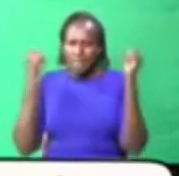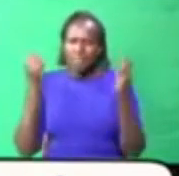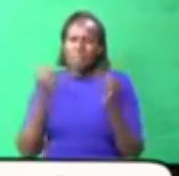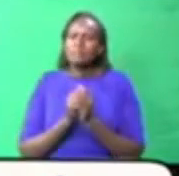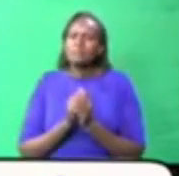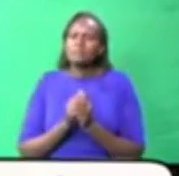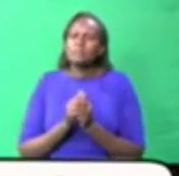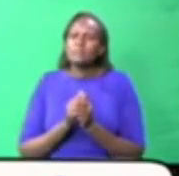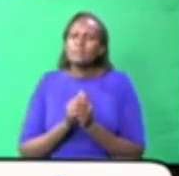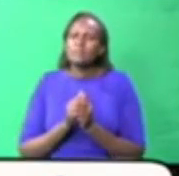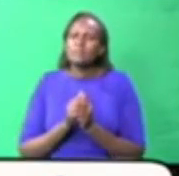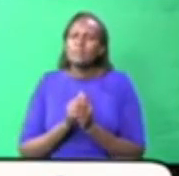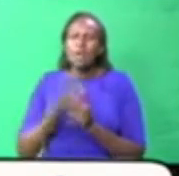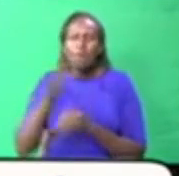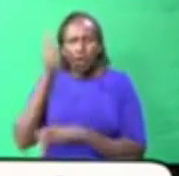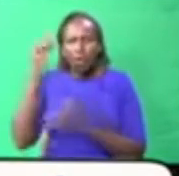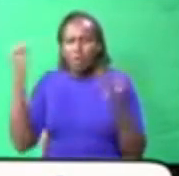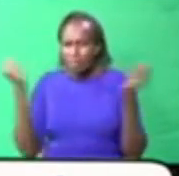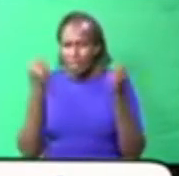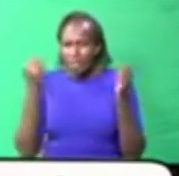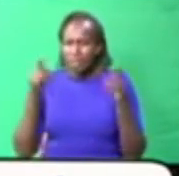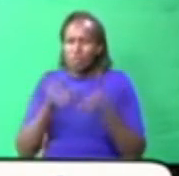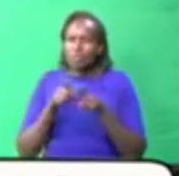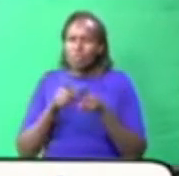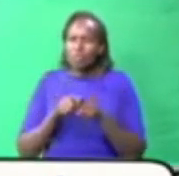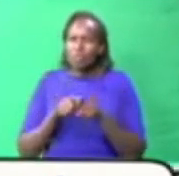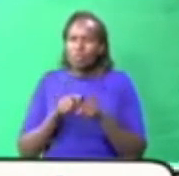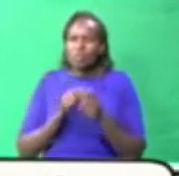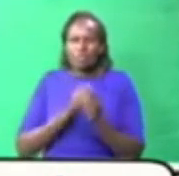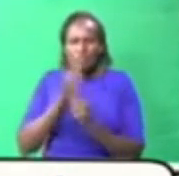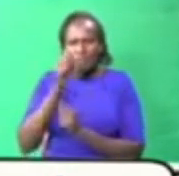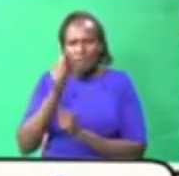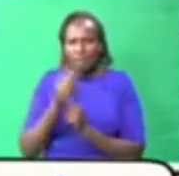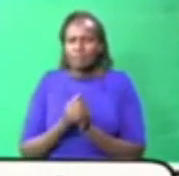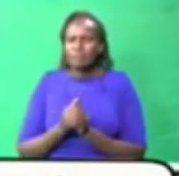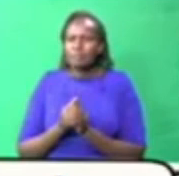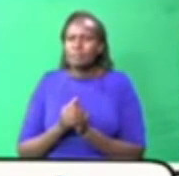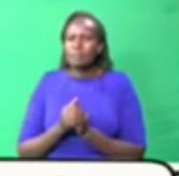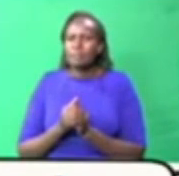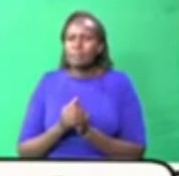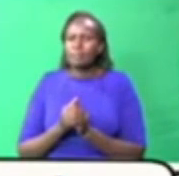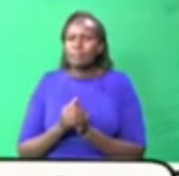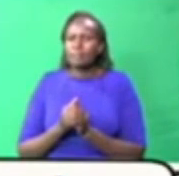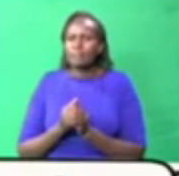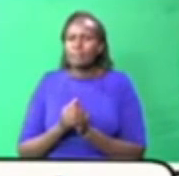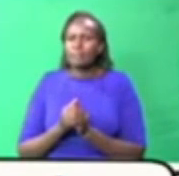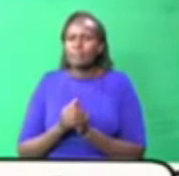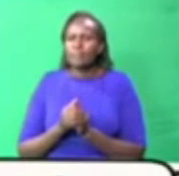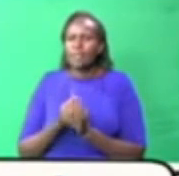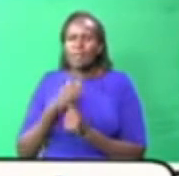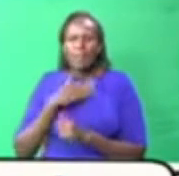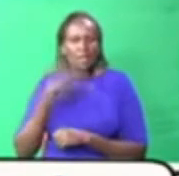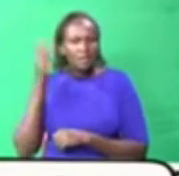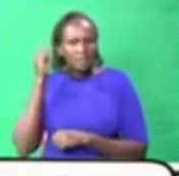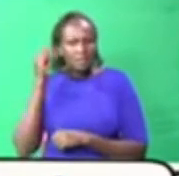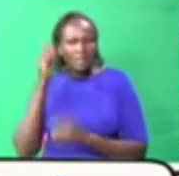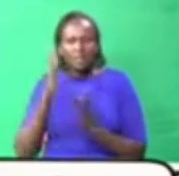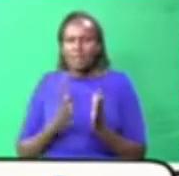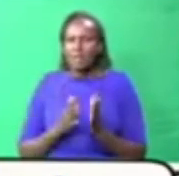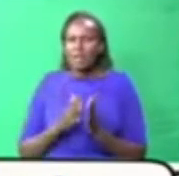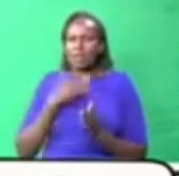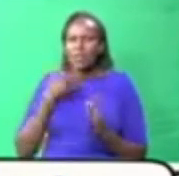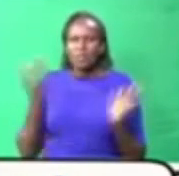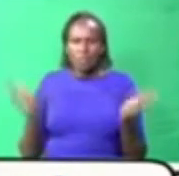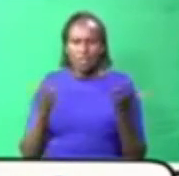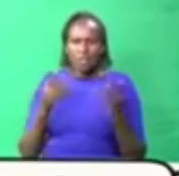man. He is mighty and he is very firm in his purpose. My listener, my viewer, nataka kuenkaji